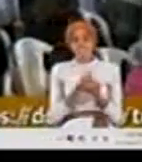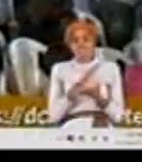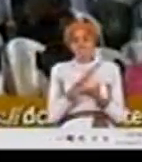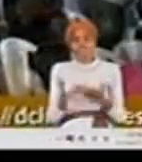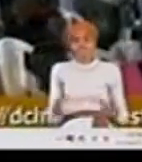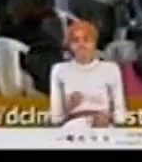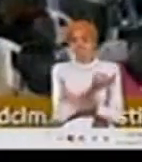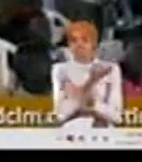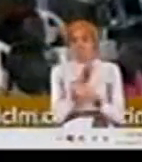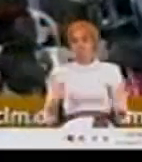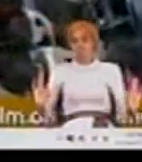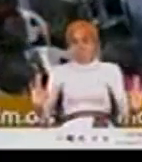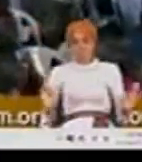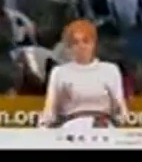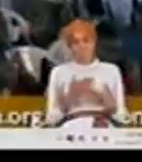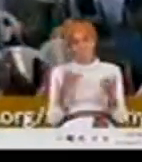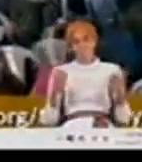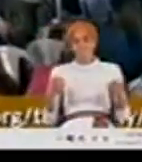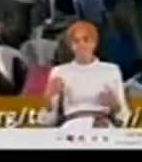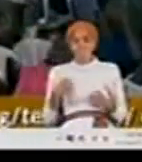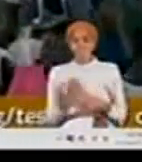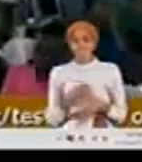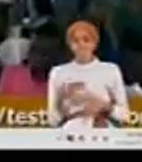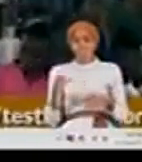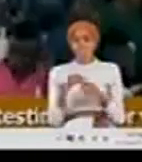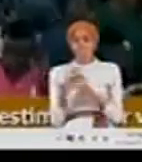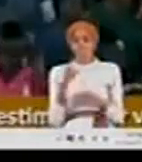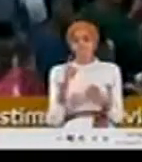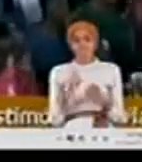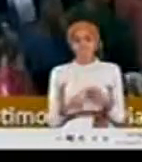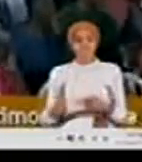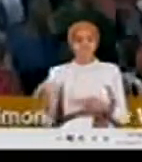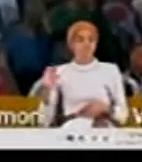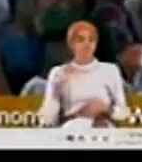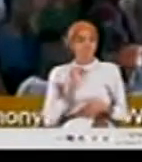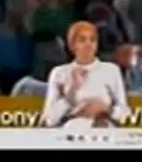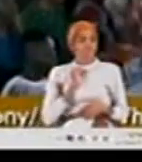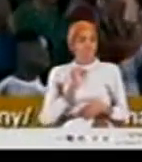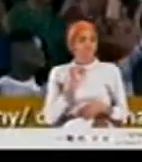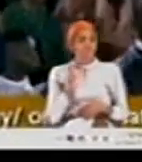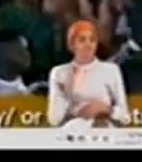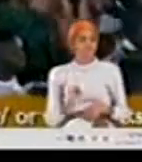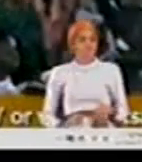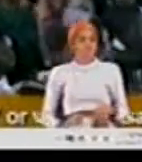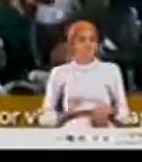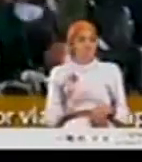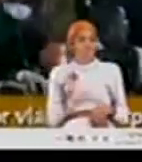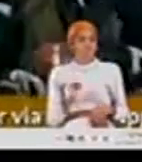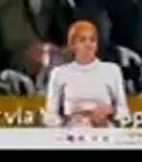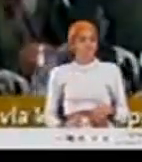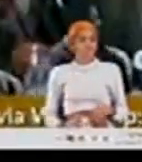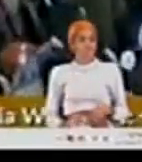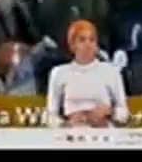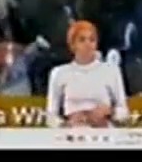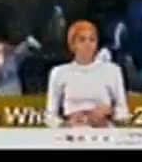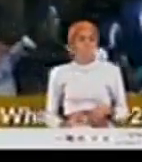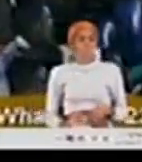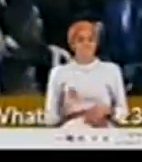Lord and now we take you to South South Nigeria Calabar